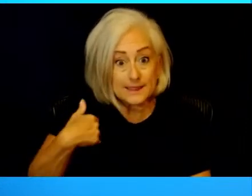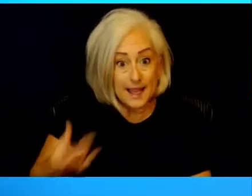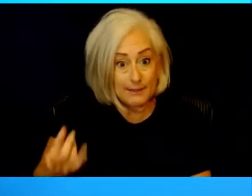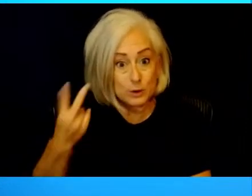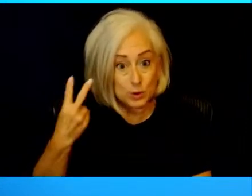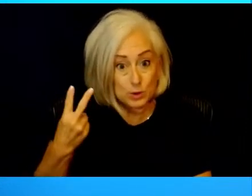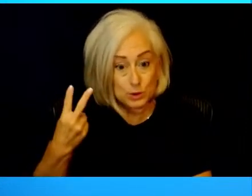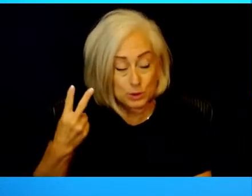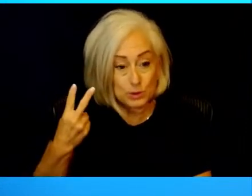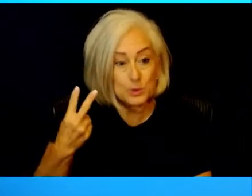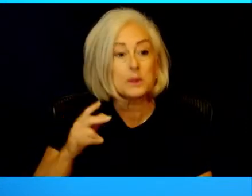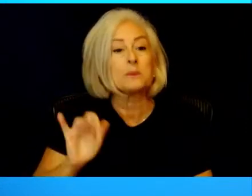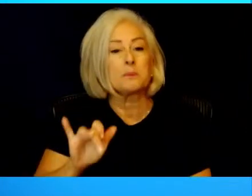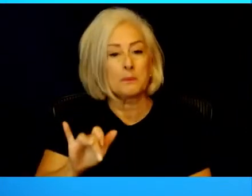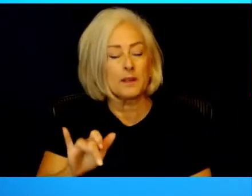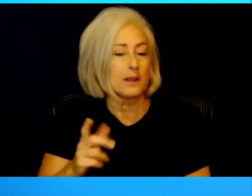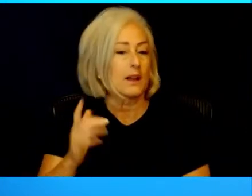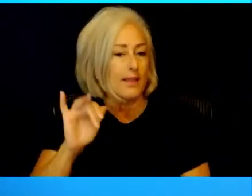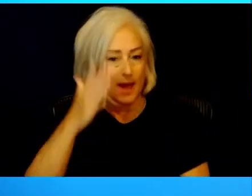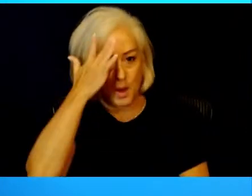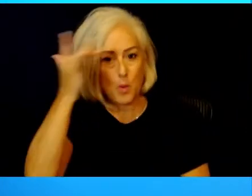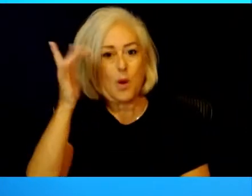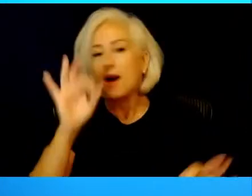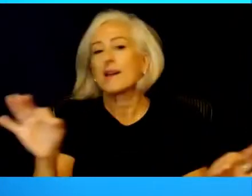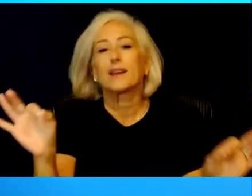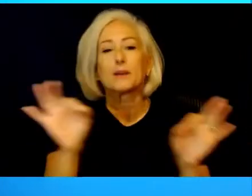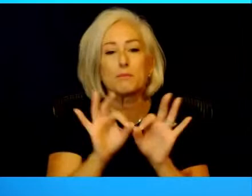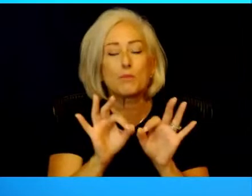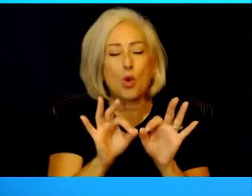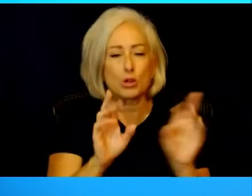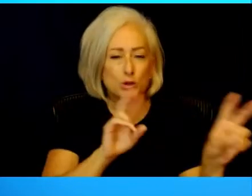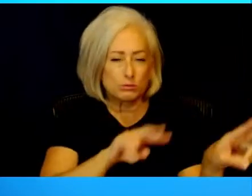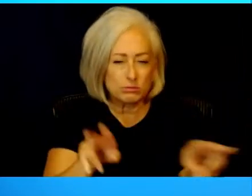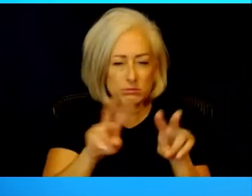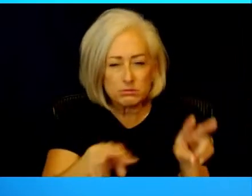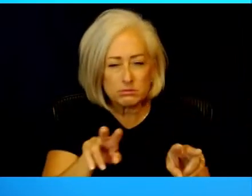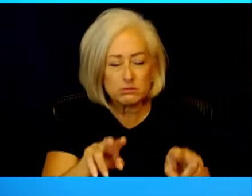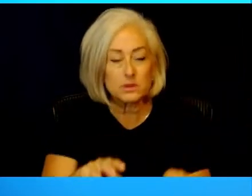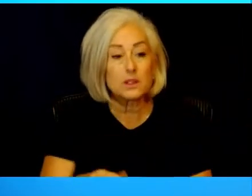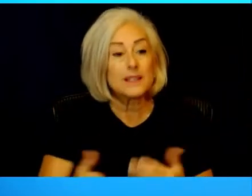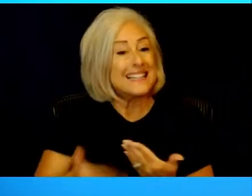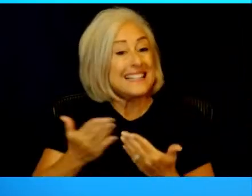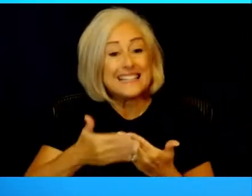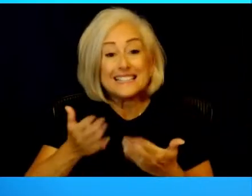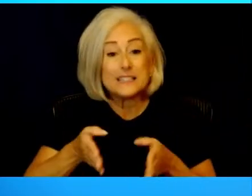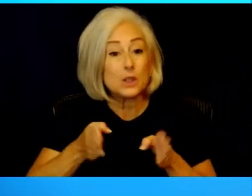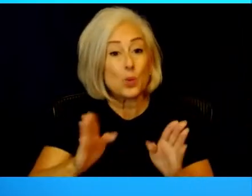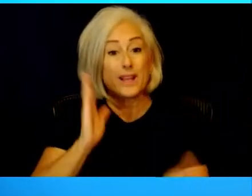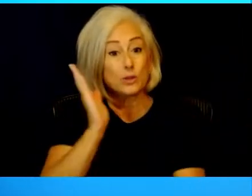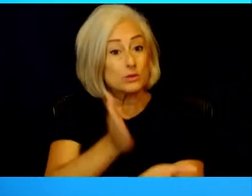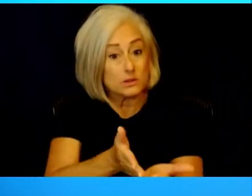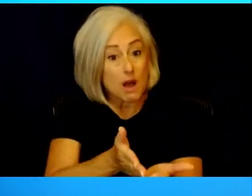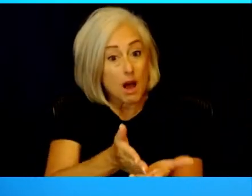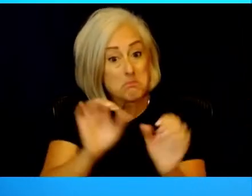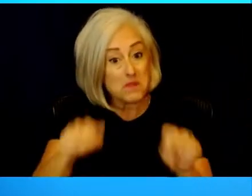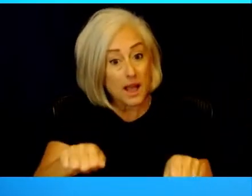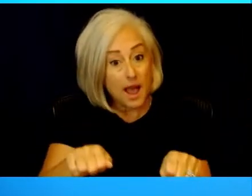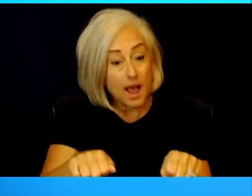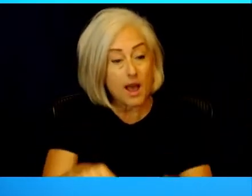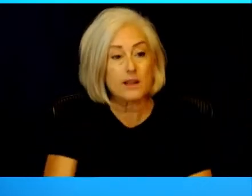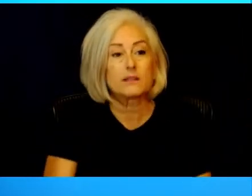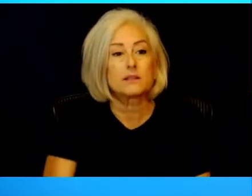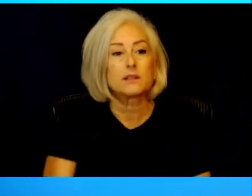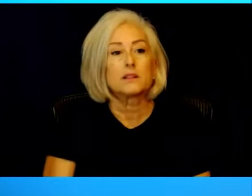So it is very important. And I think, but there is an easy way to stop it. Just as Dr. Schmidtke said, about the